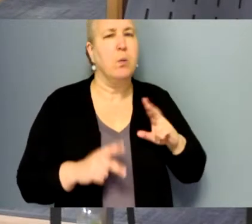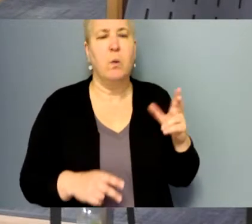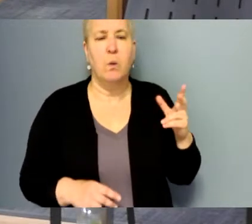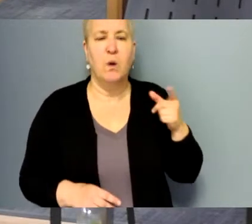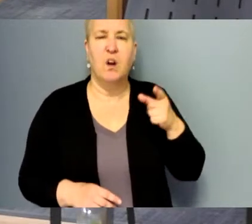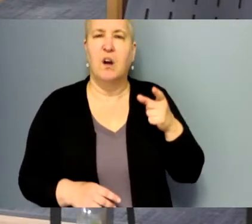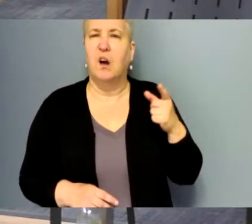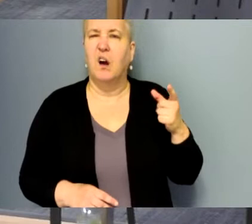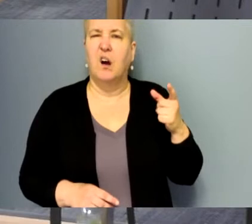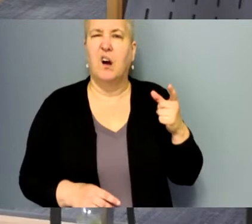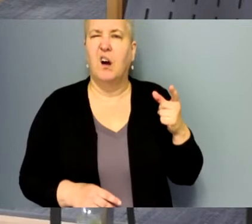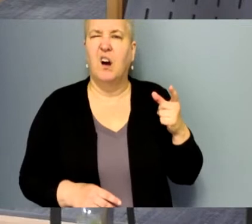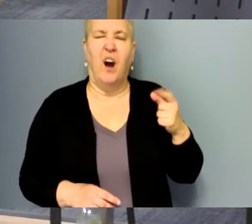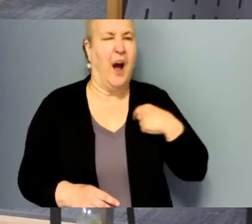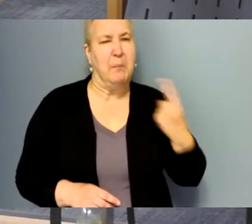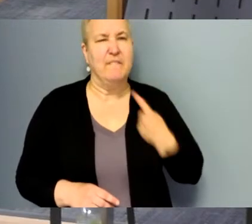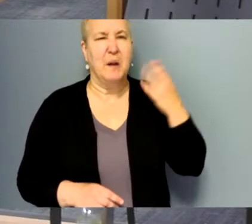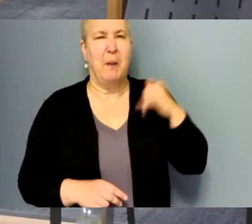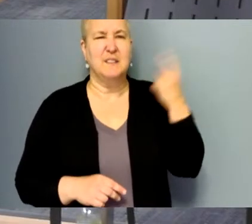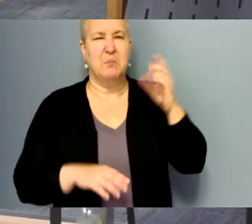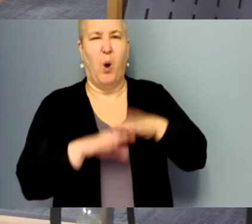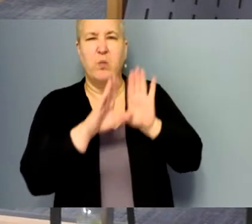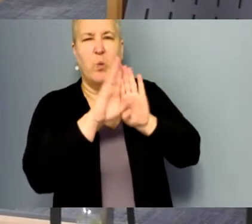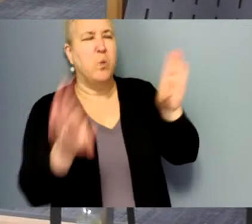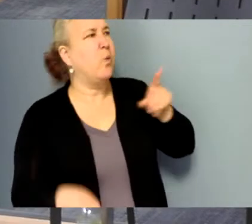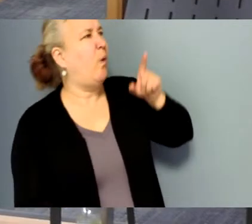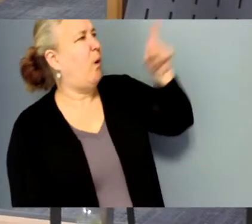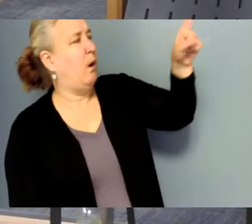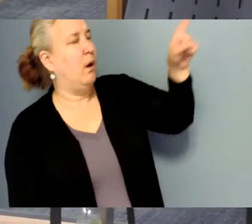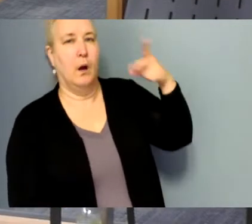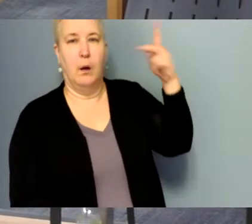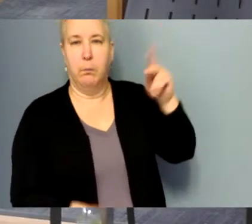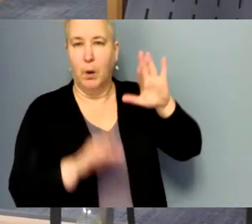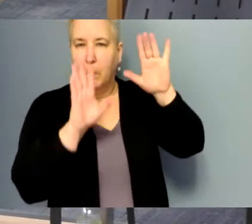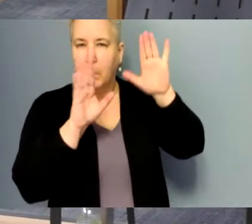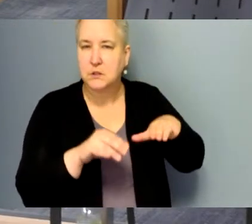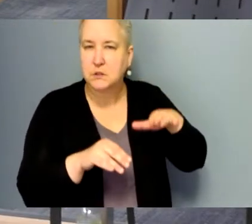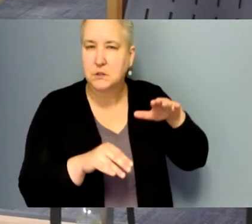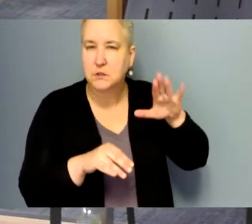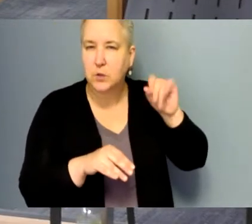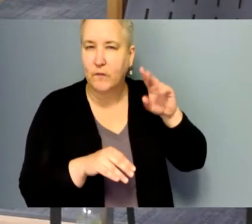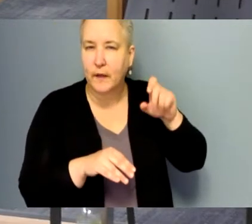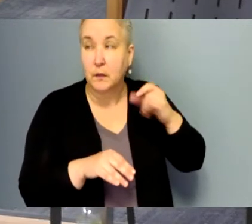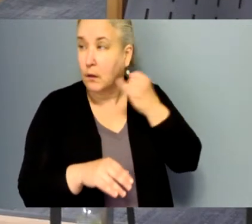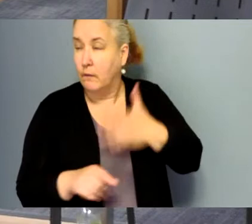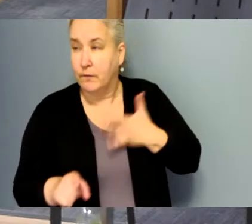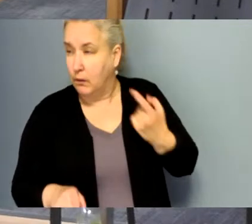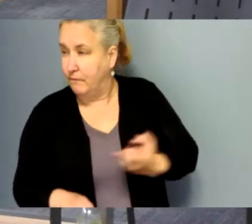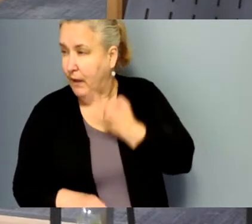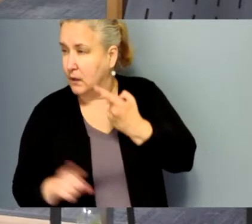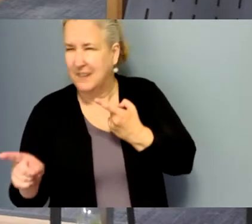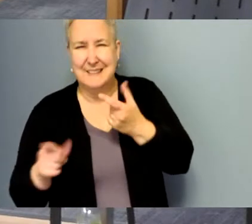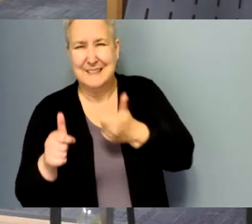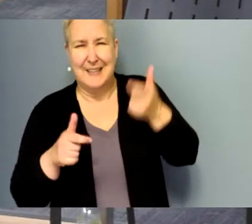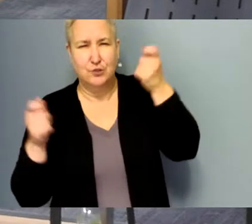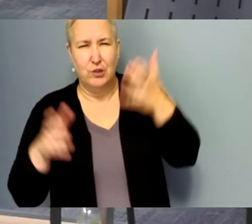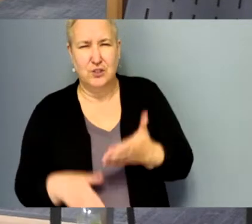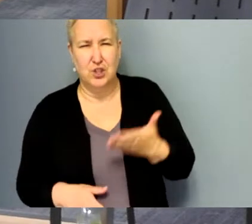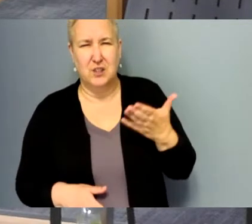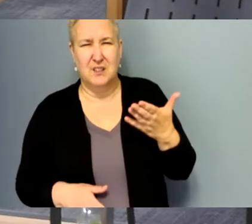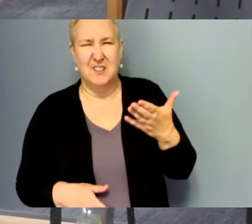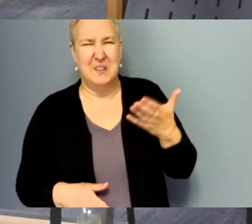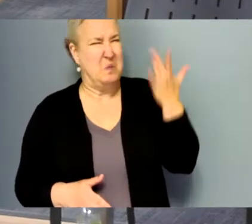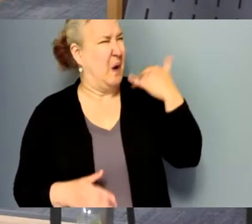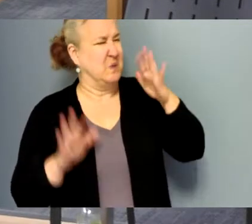offending, I'm offended by something on the wall, which is like a purple snowflake, I believe. Well, if he was offended by that, he's the executive director, why is it still on the